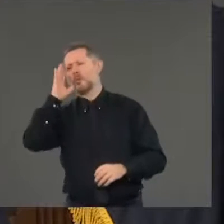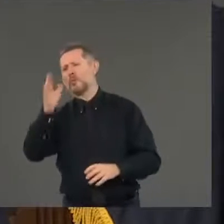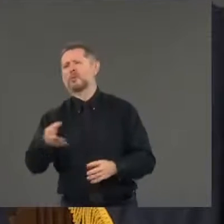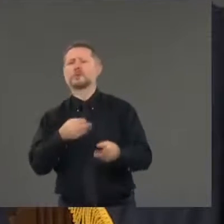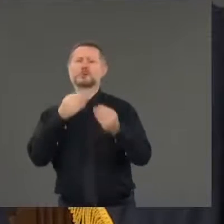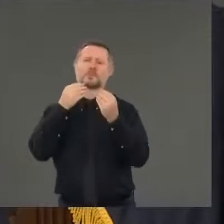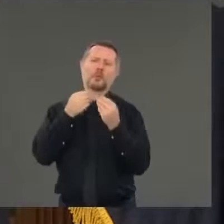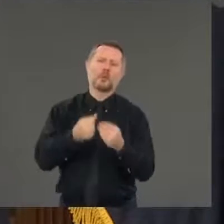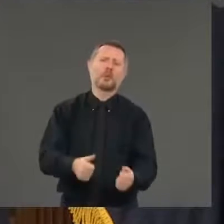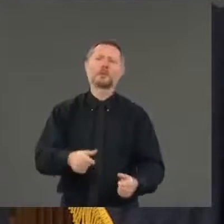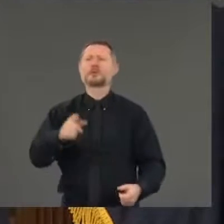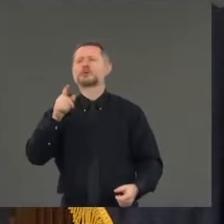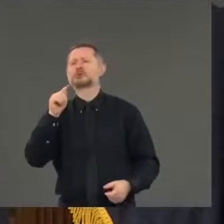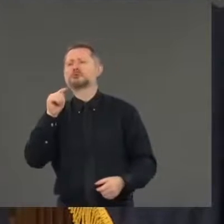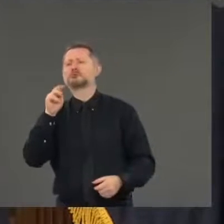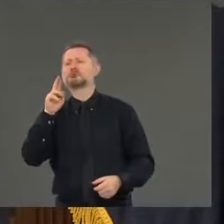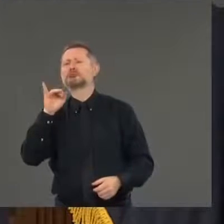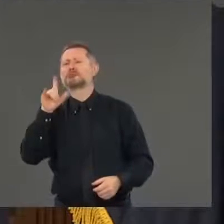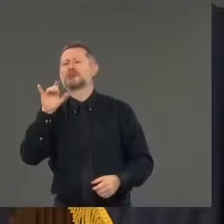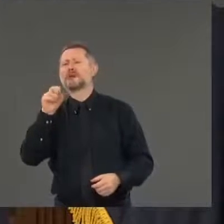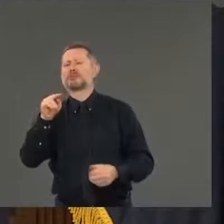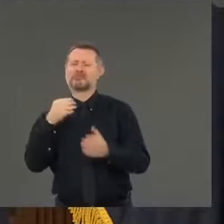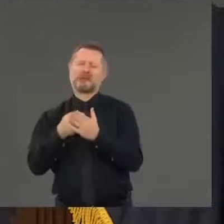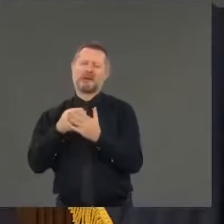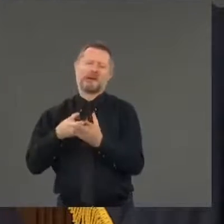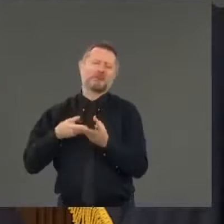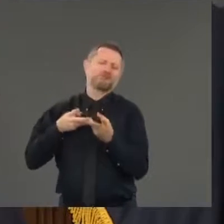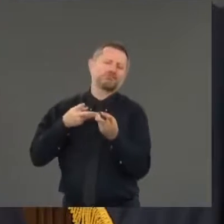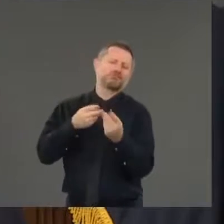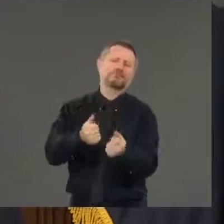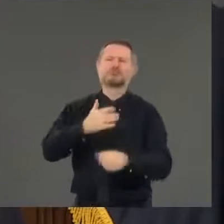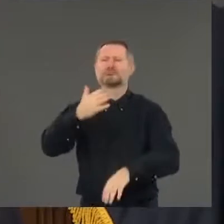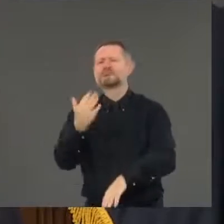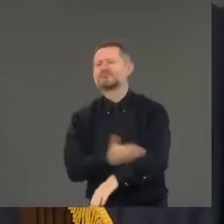multi-trillion-dollar infrastructure program. What have we seen?